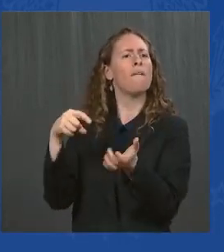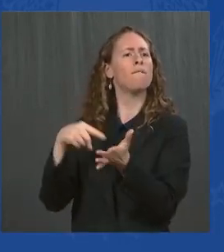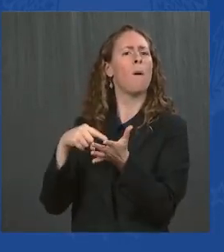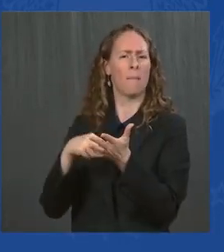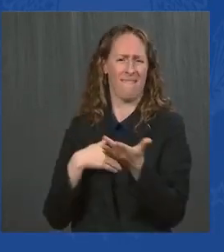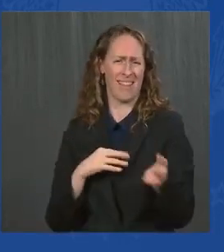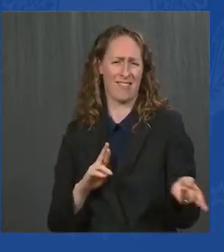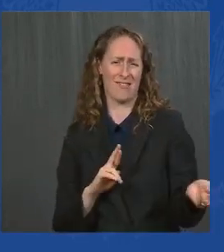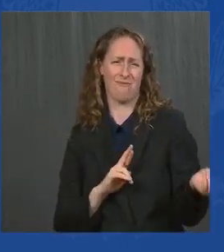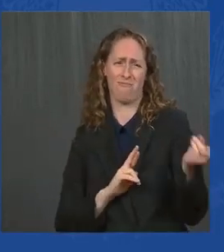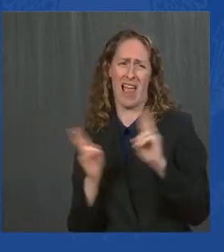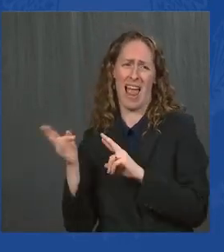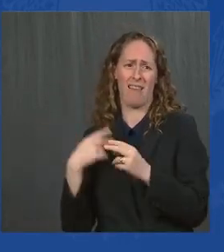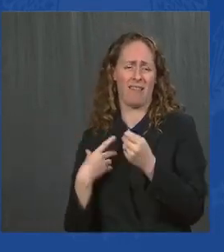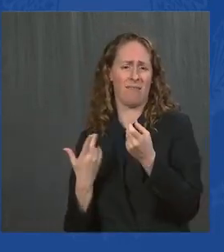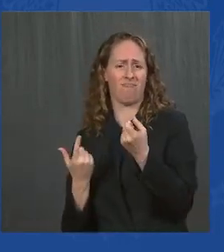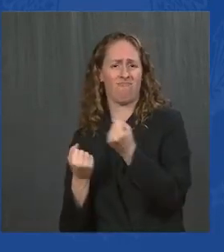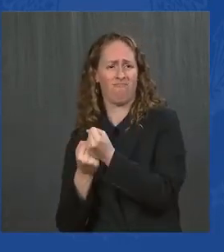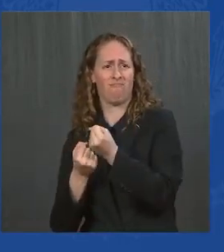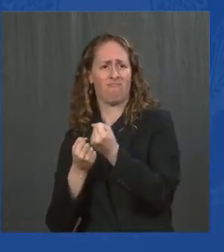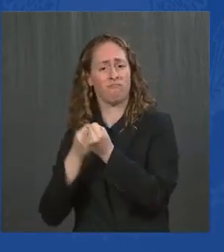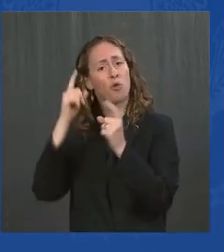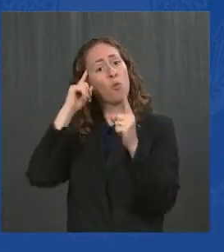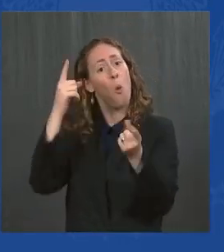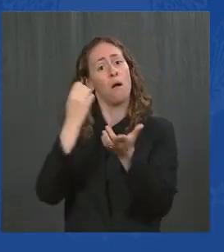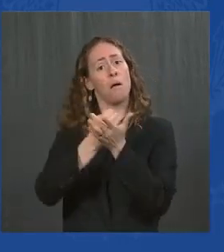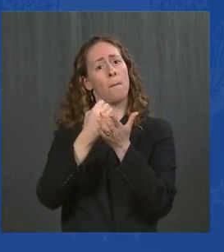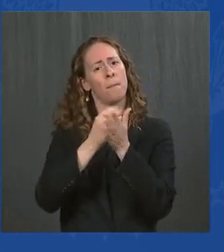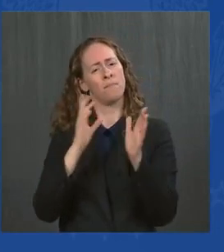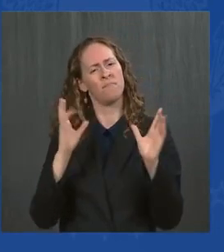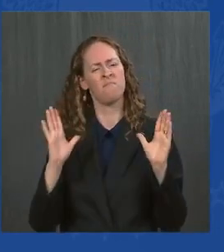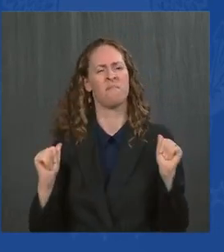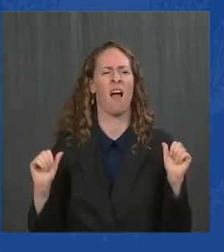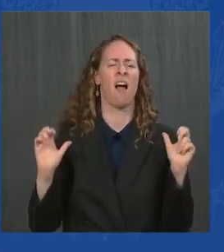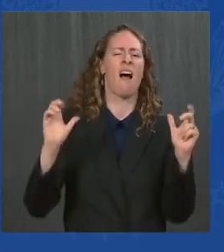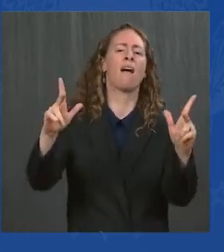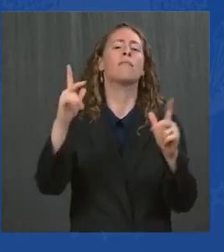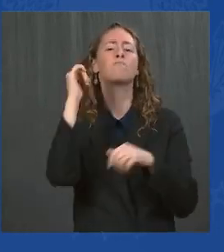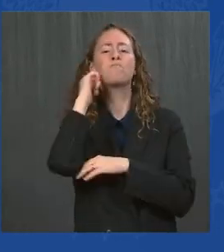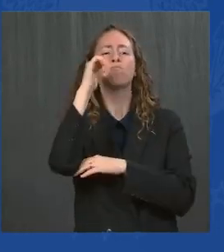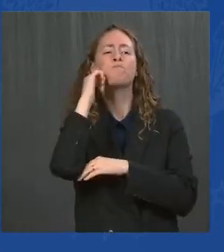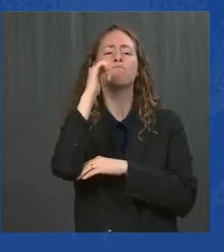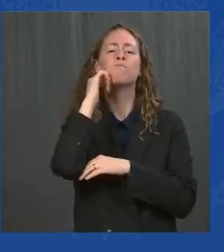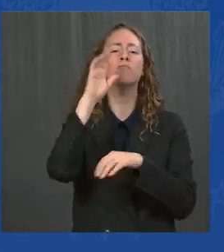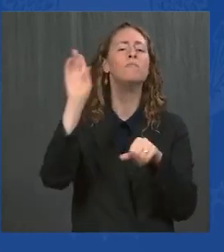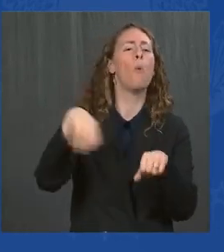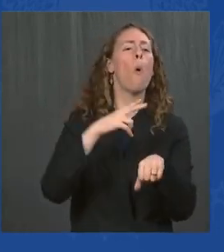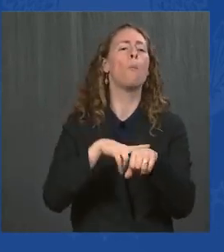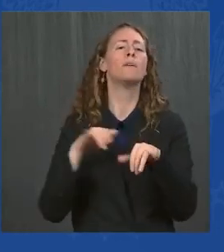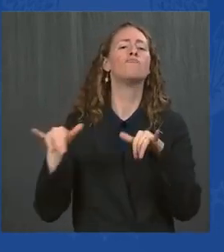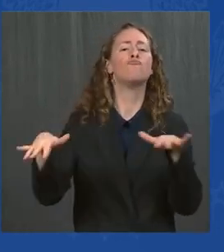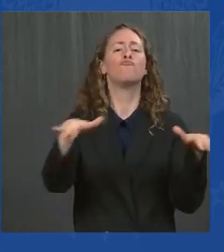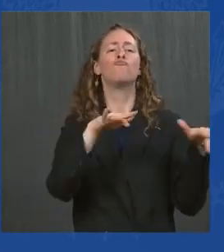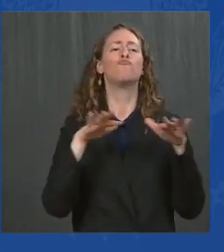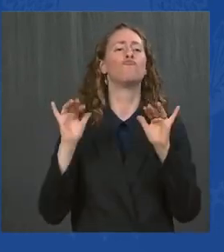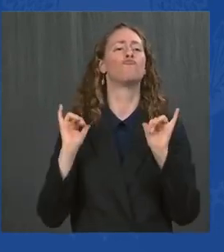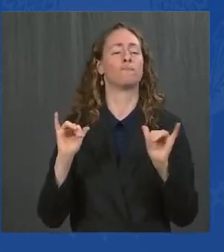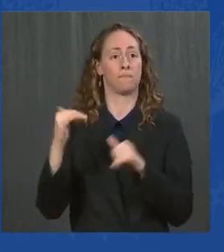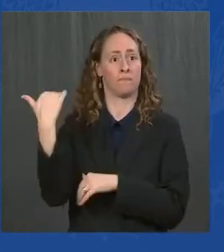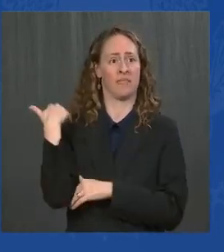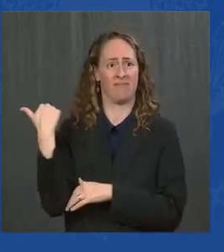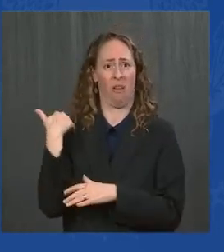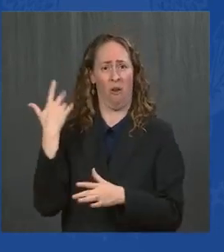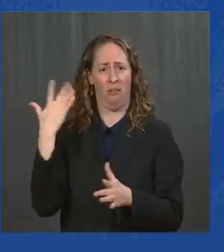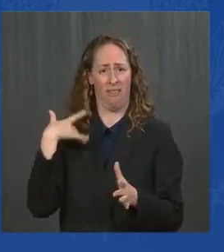to normal. The measures we've taken so far have brought America out of an economic freefall, steadied us,